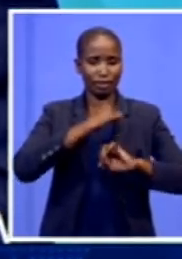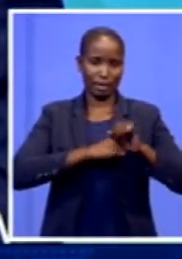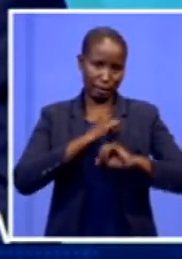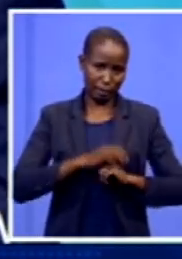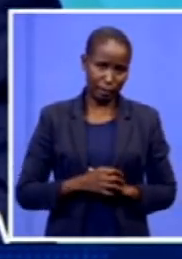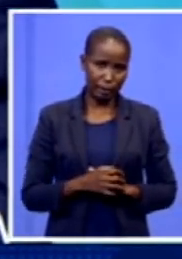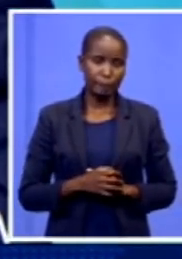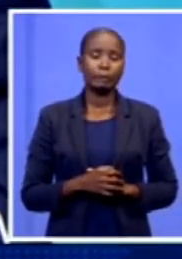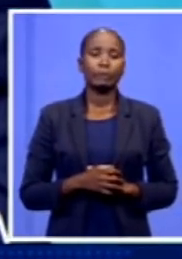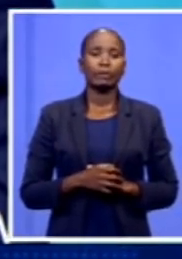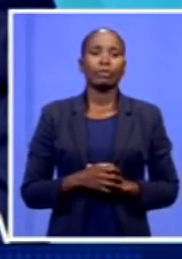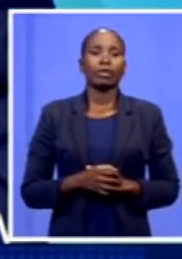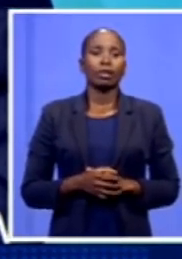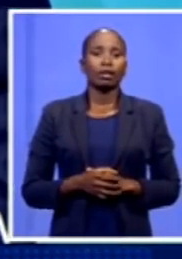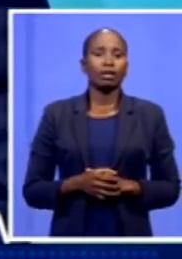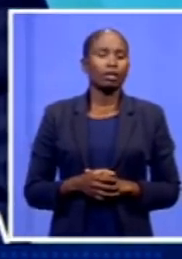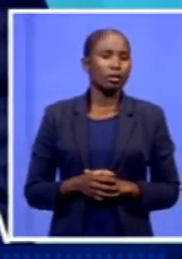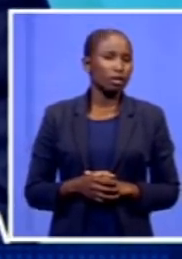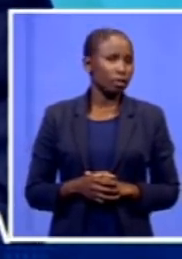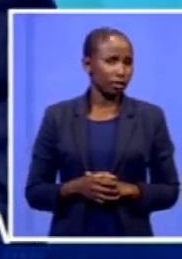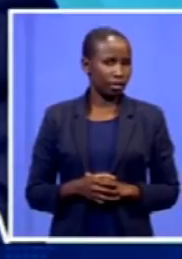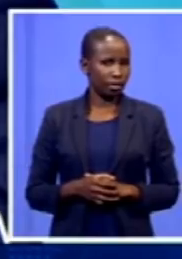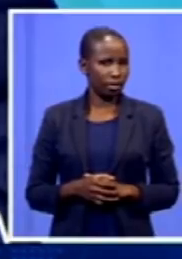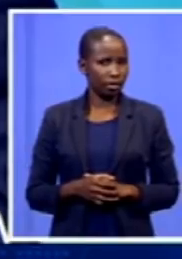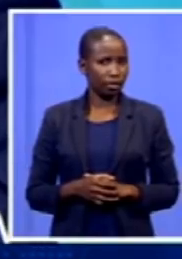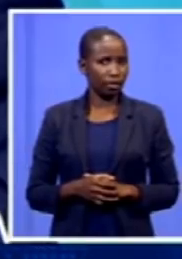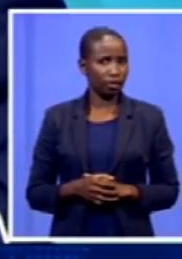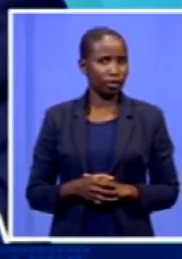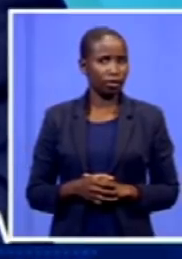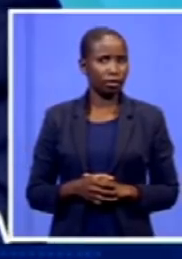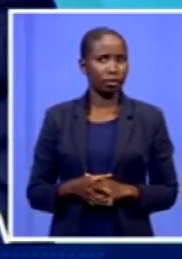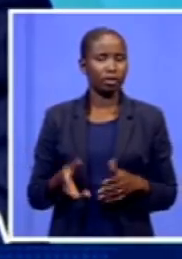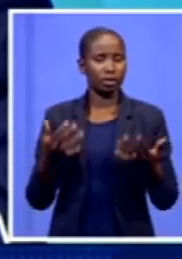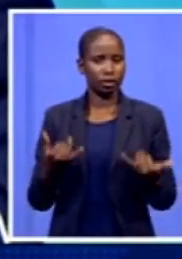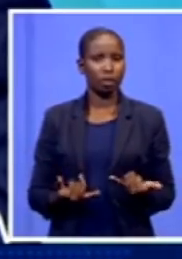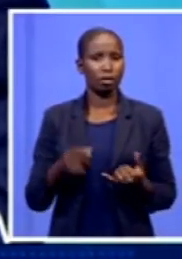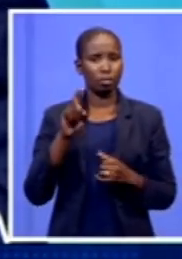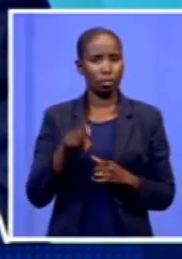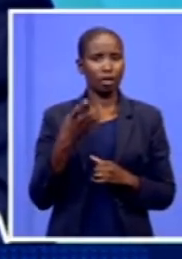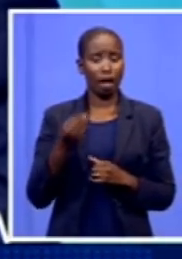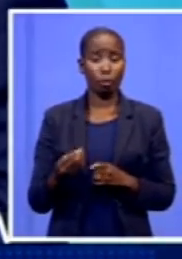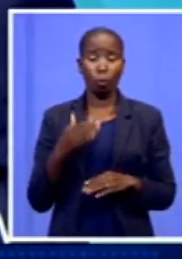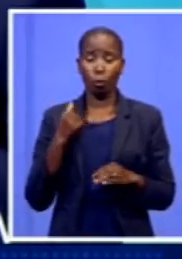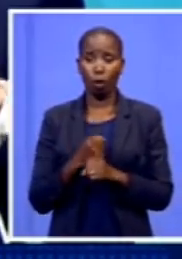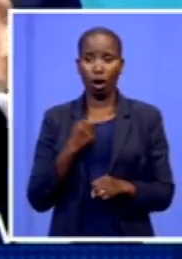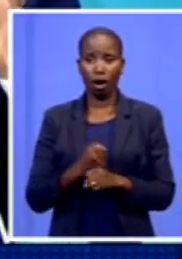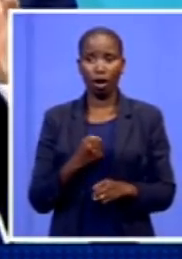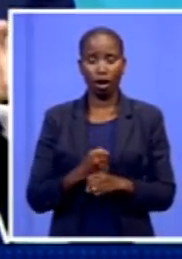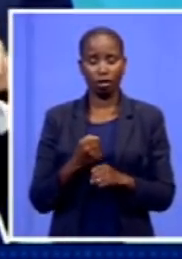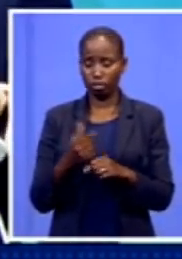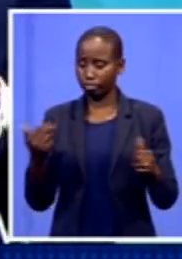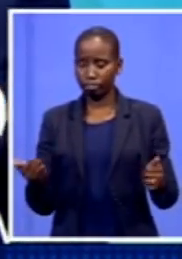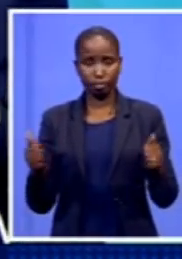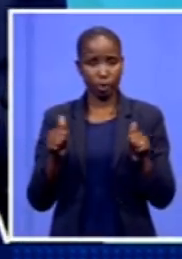President von der Leyen is right. We need to have optimum cooperation so that we can